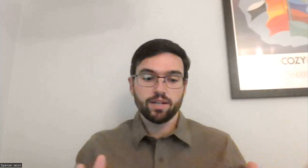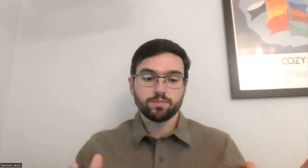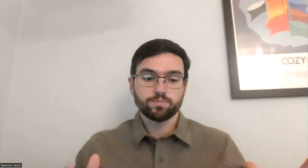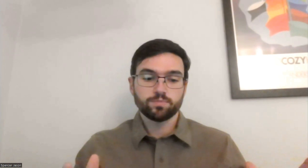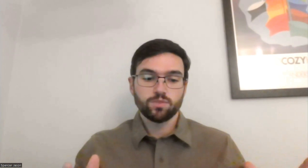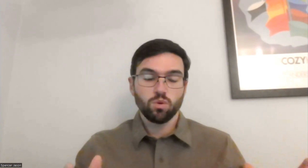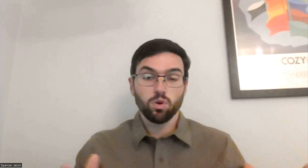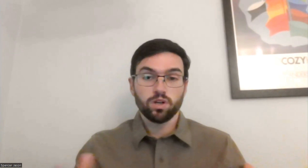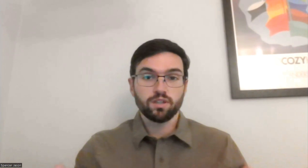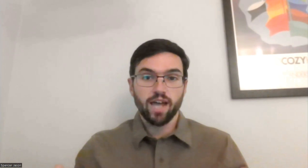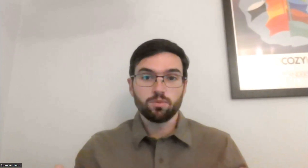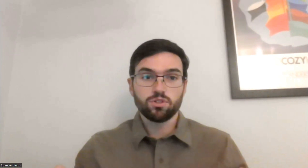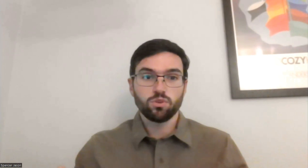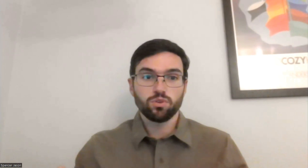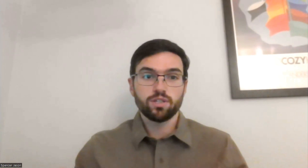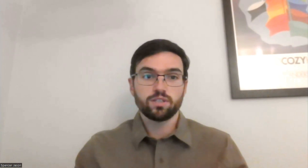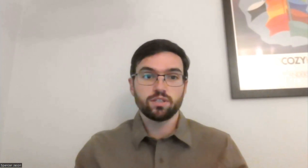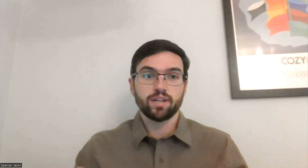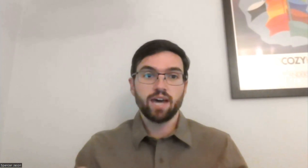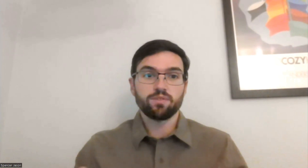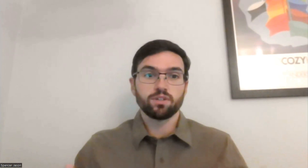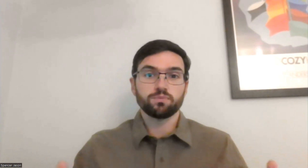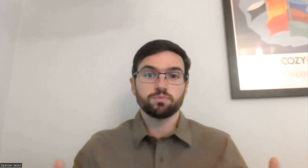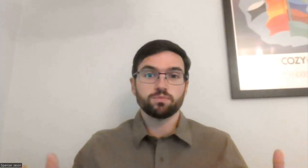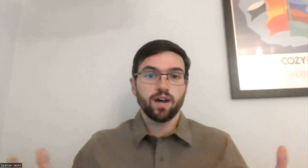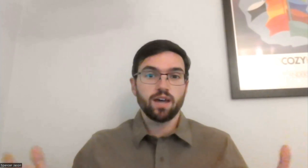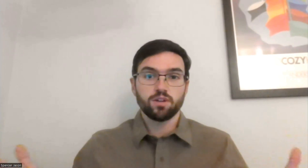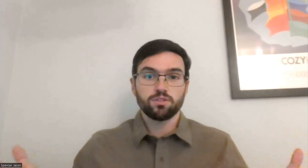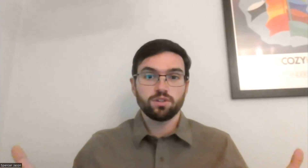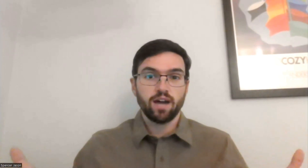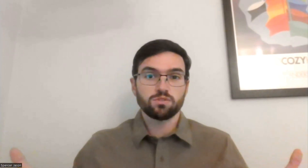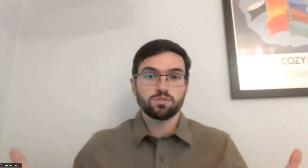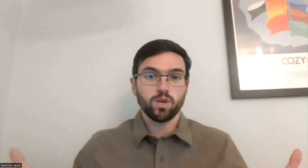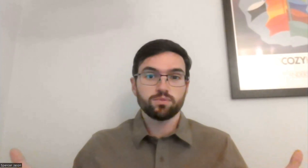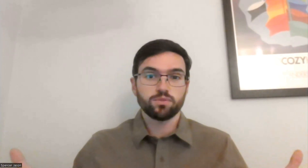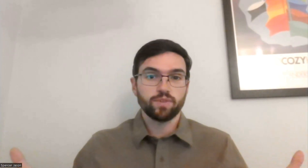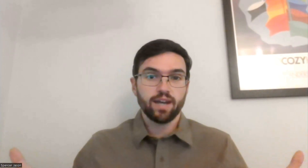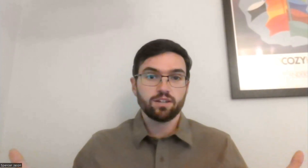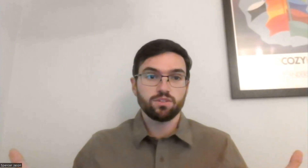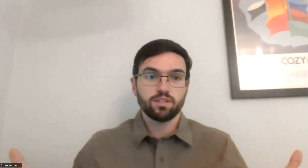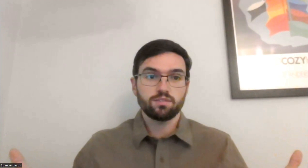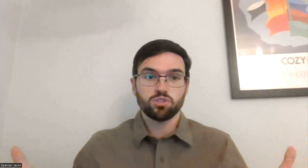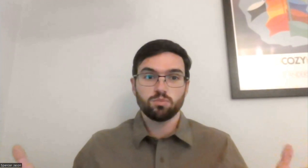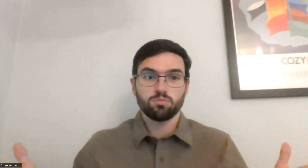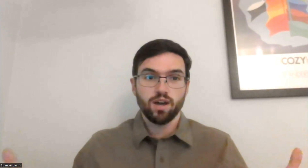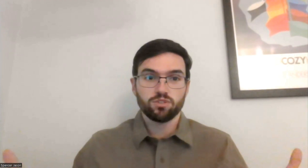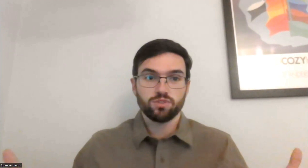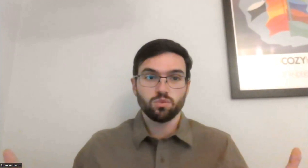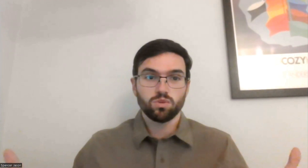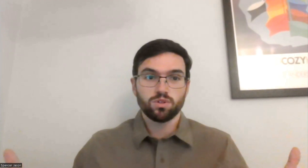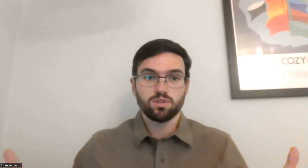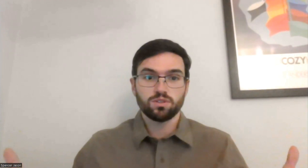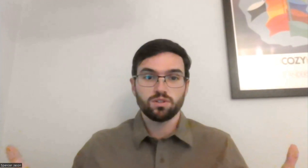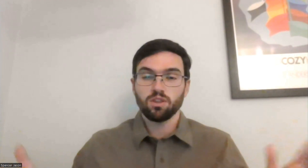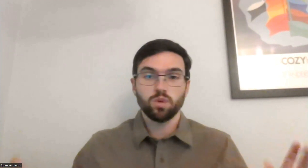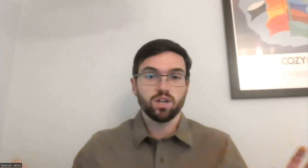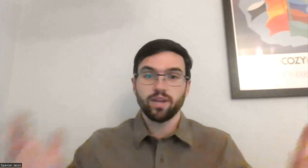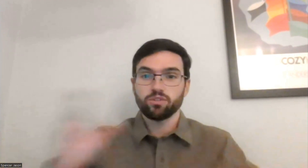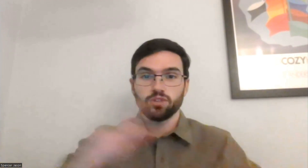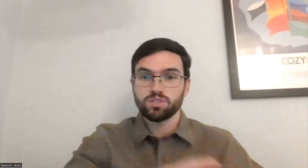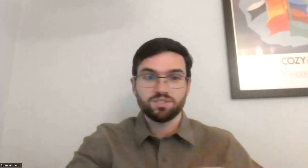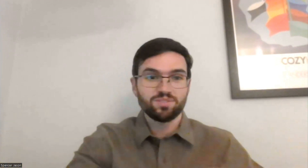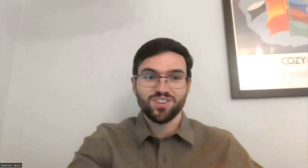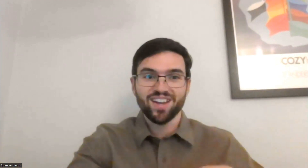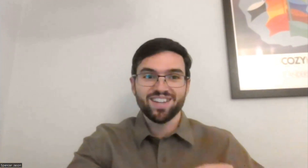from working in the laboratory to having a 500,000 square foot factory, shipping product around the world, and all the way